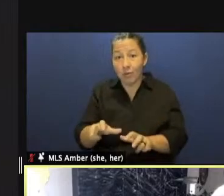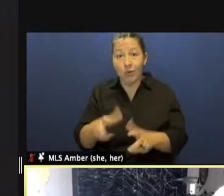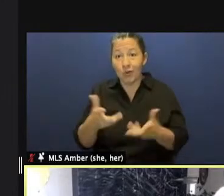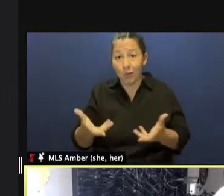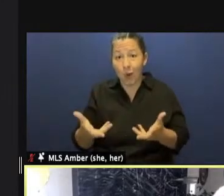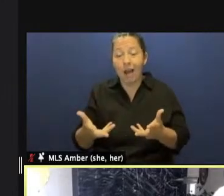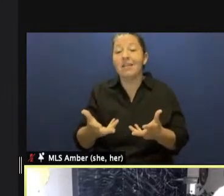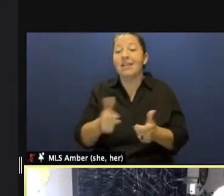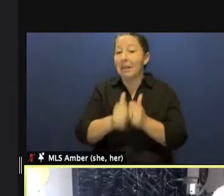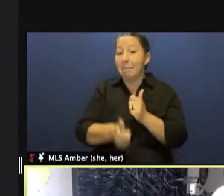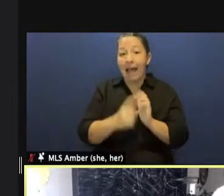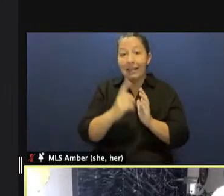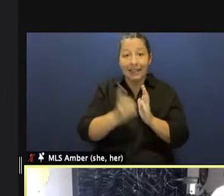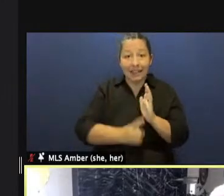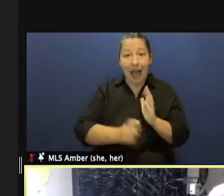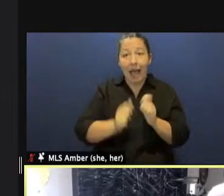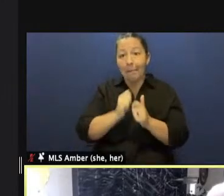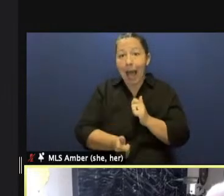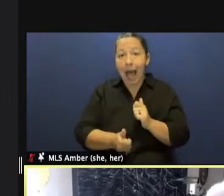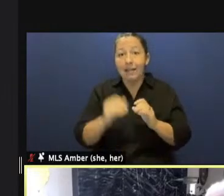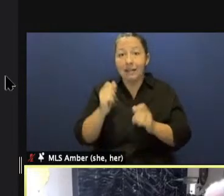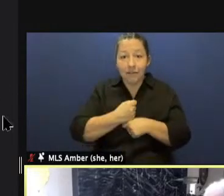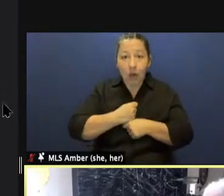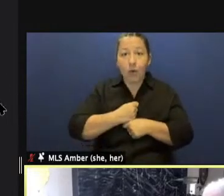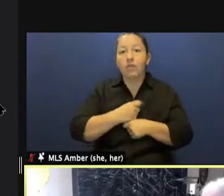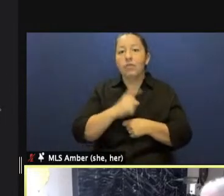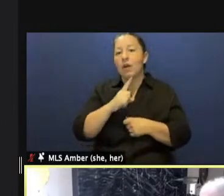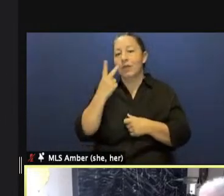fabrication stage, is illustrated in the bottom left.